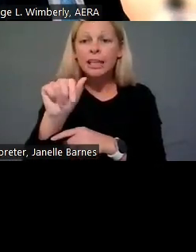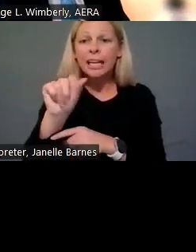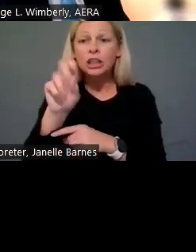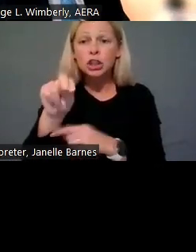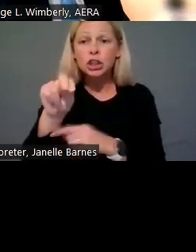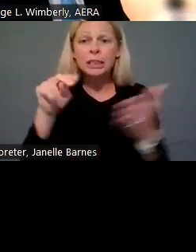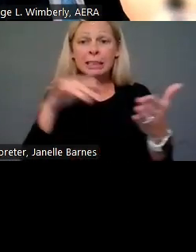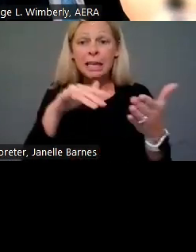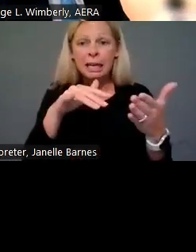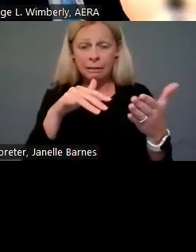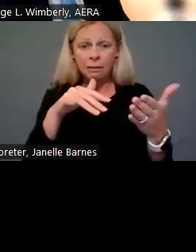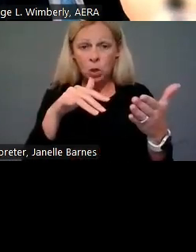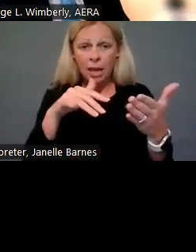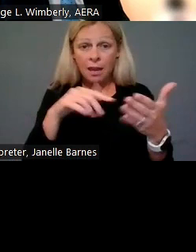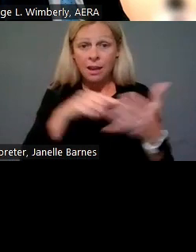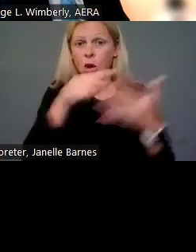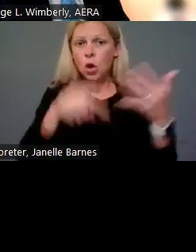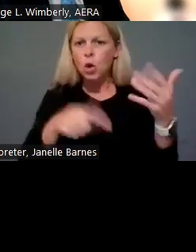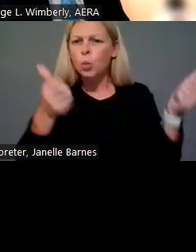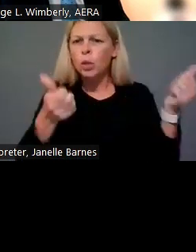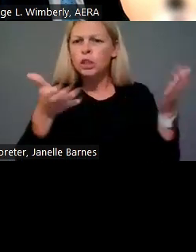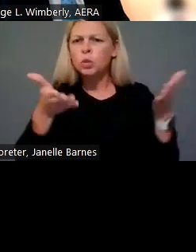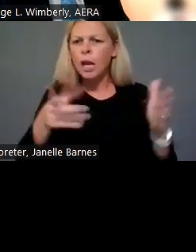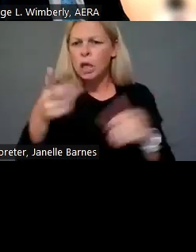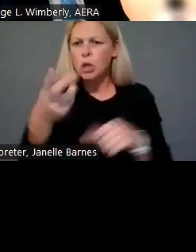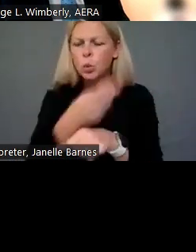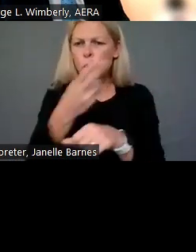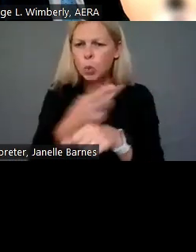Another 30-second poll here.